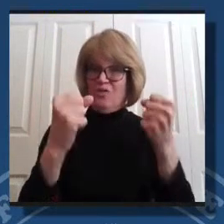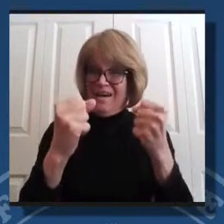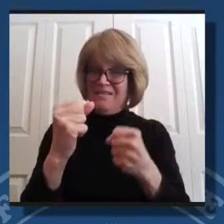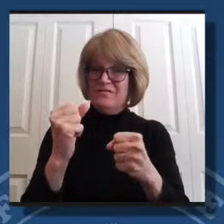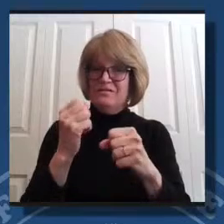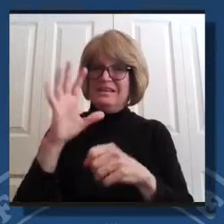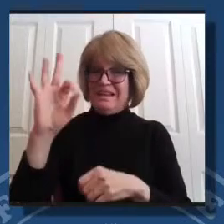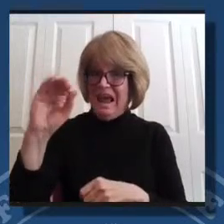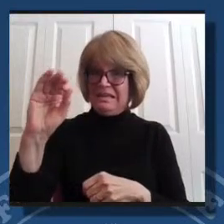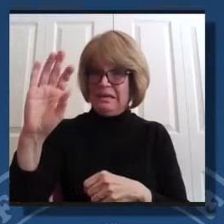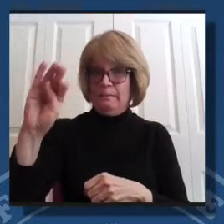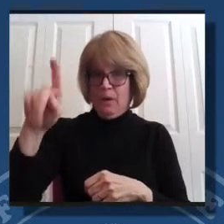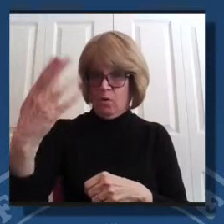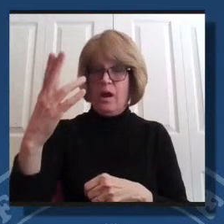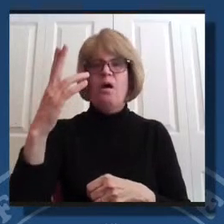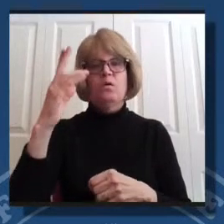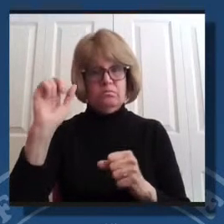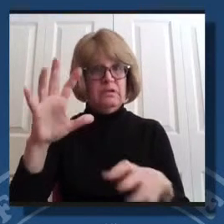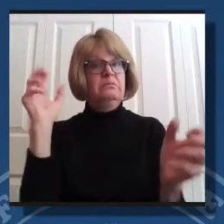an offense.